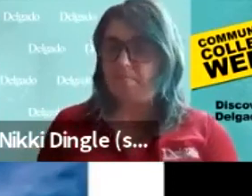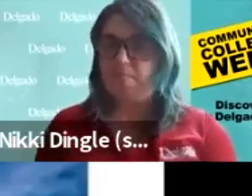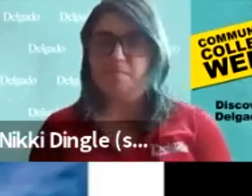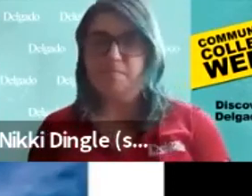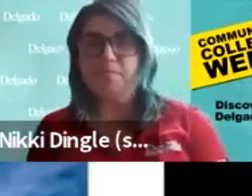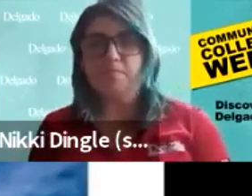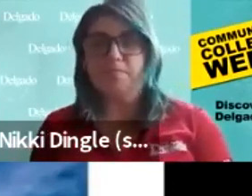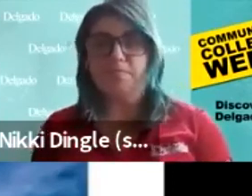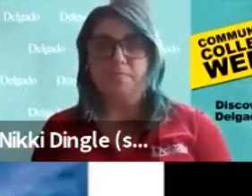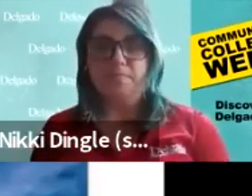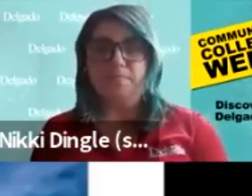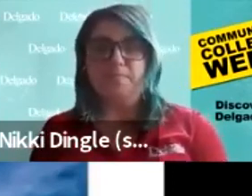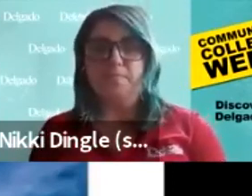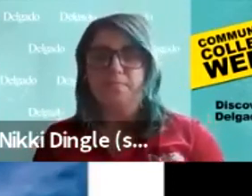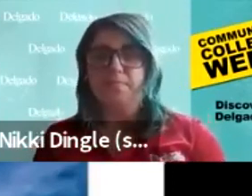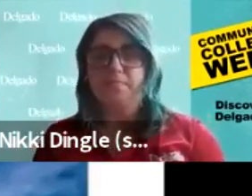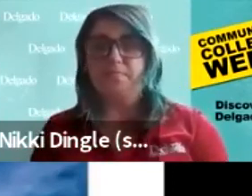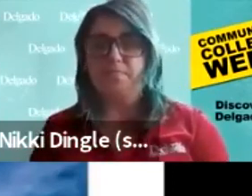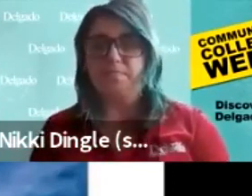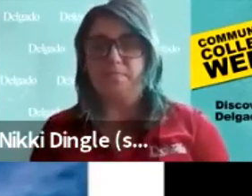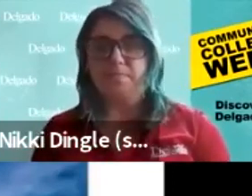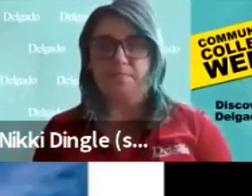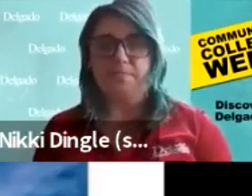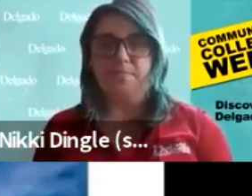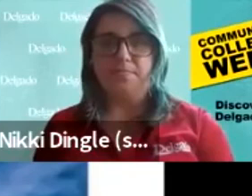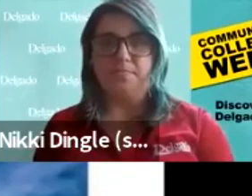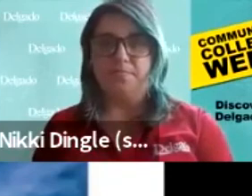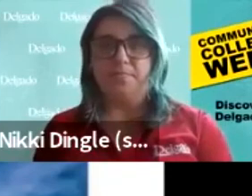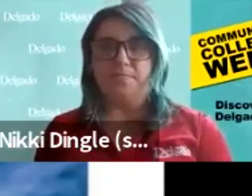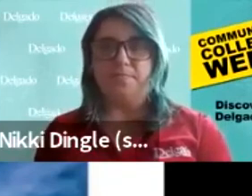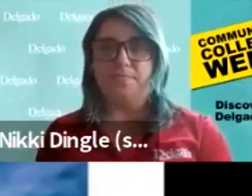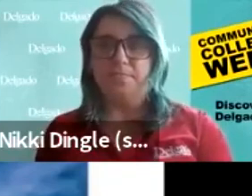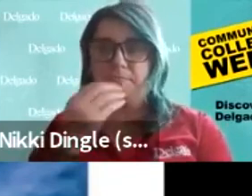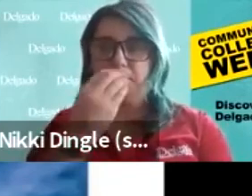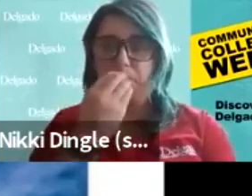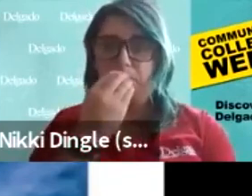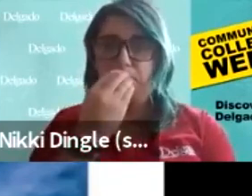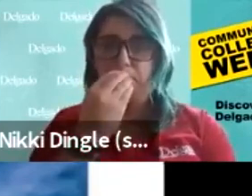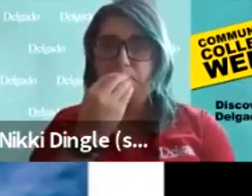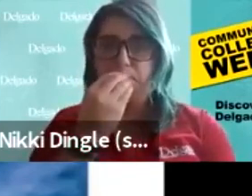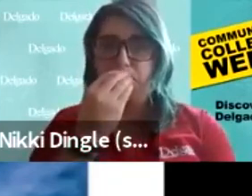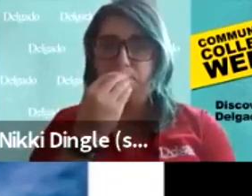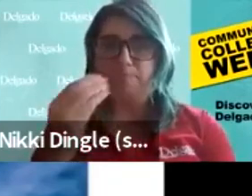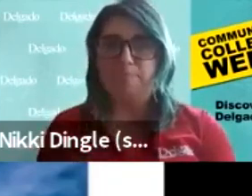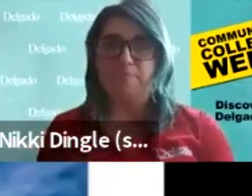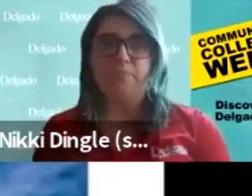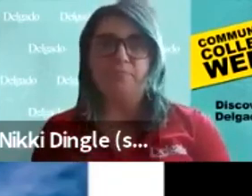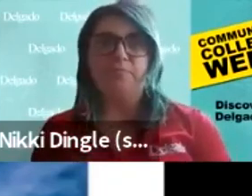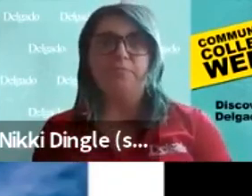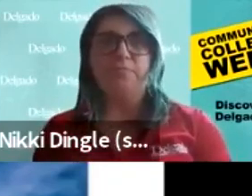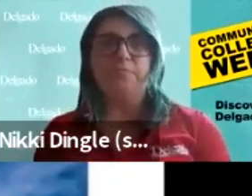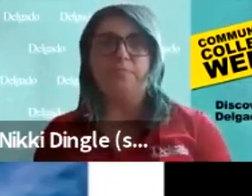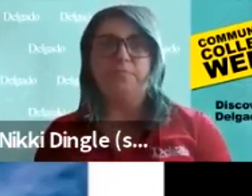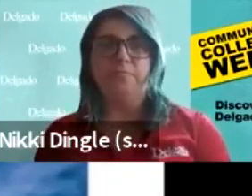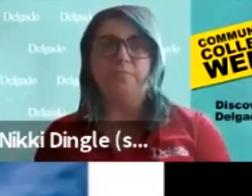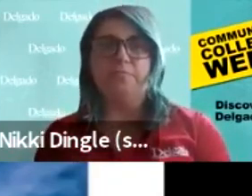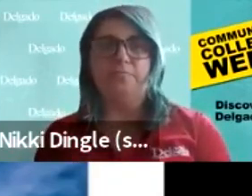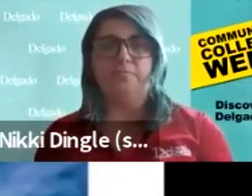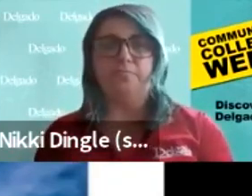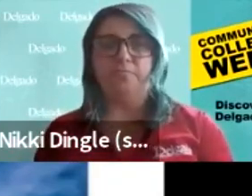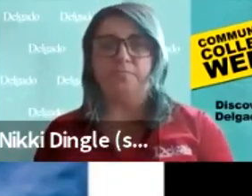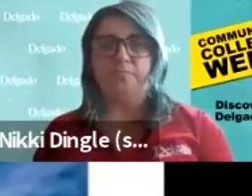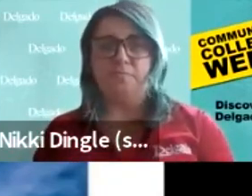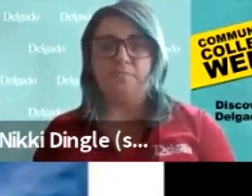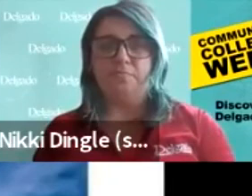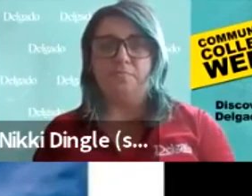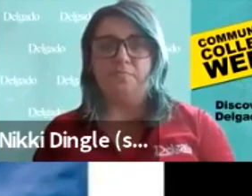of an elementary study of the language. Courses are offered both face-to-face and online, and in 16-week